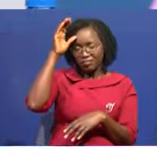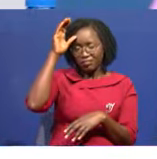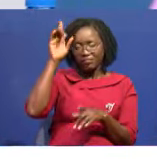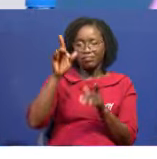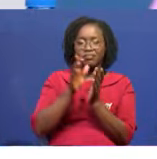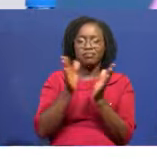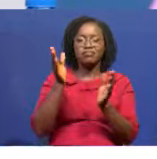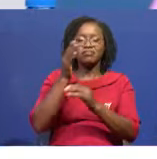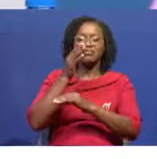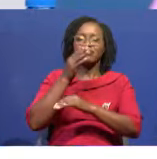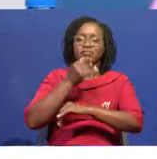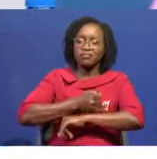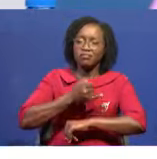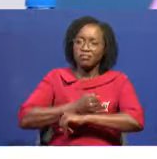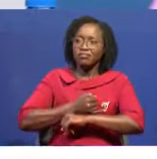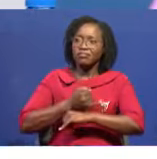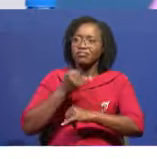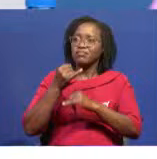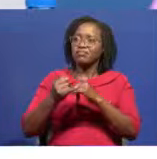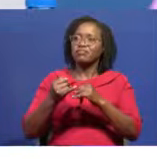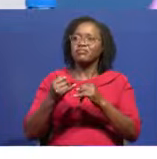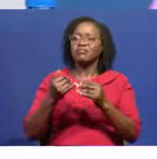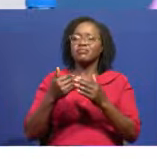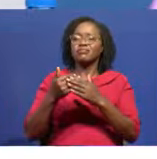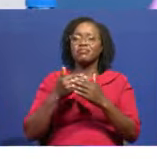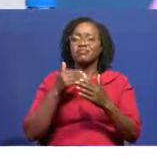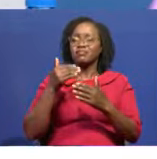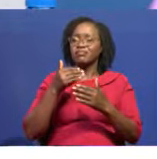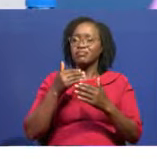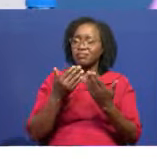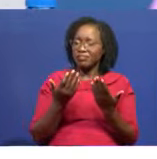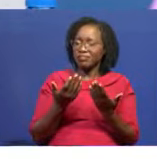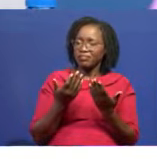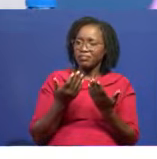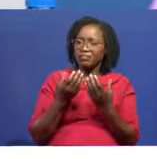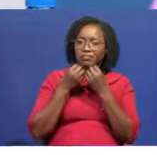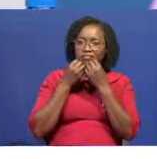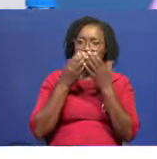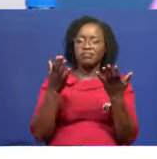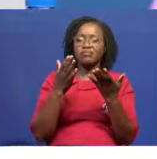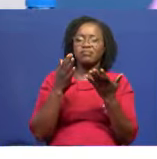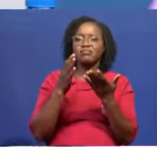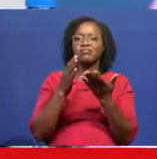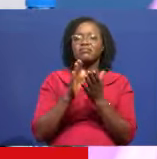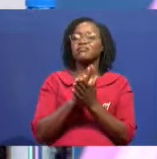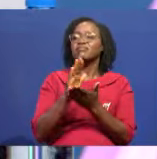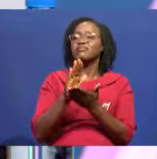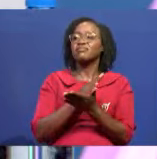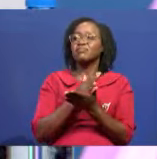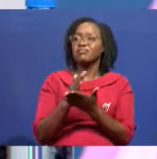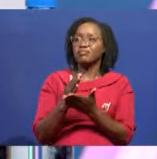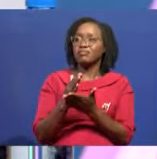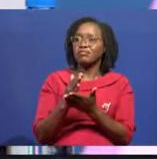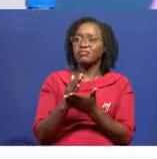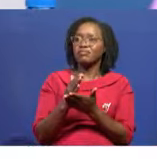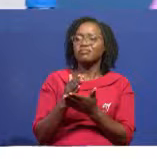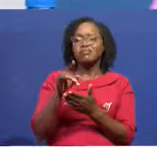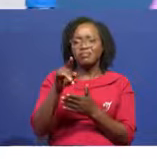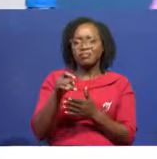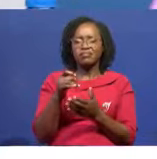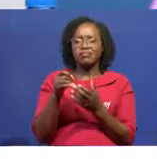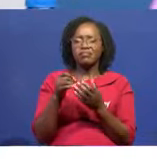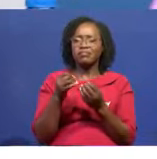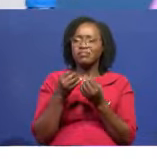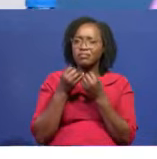public institutions. And lastly, proactive disclosure of information. All these government institutions need to proactively